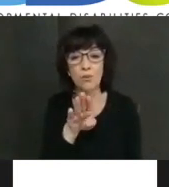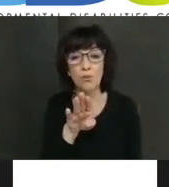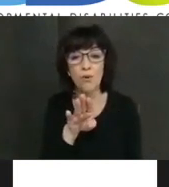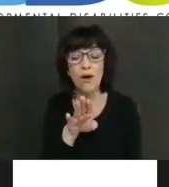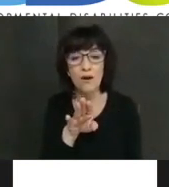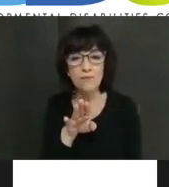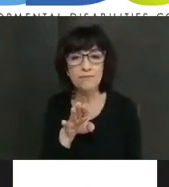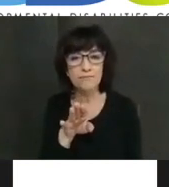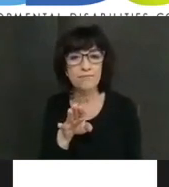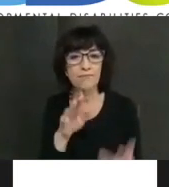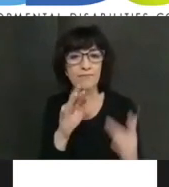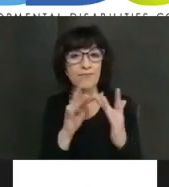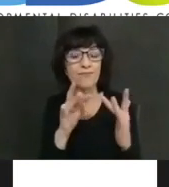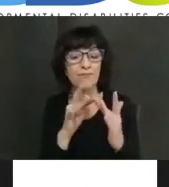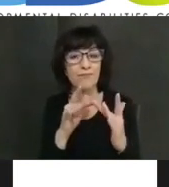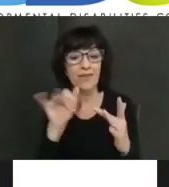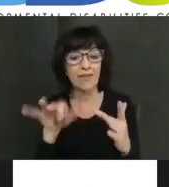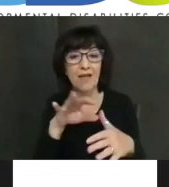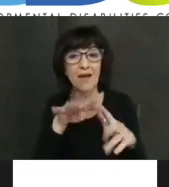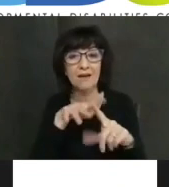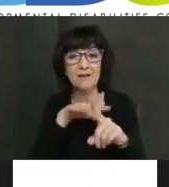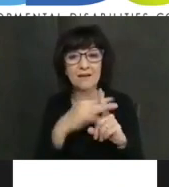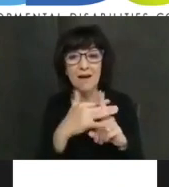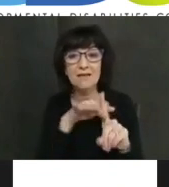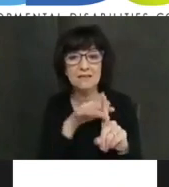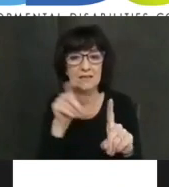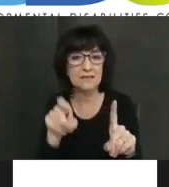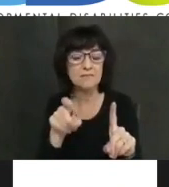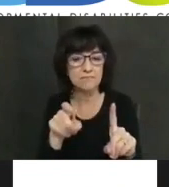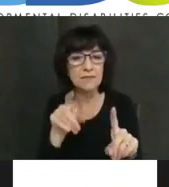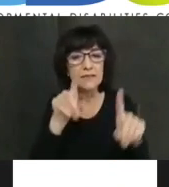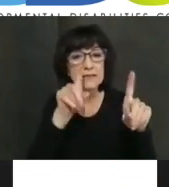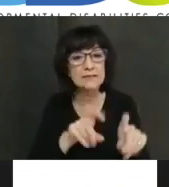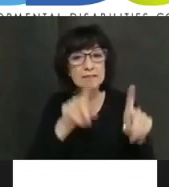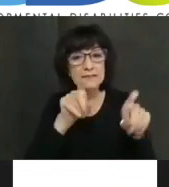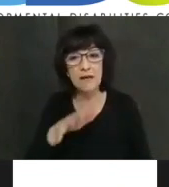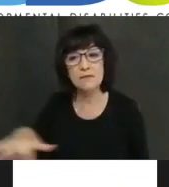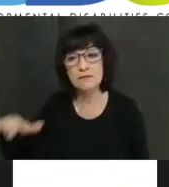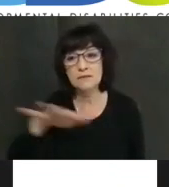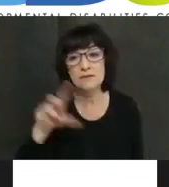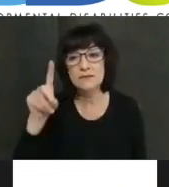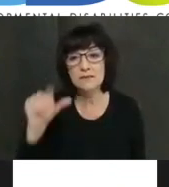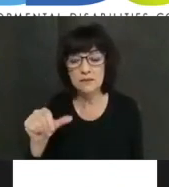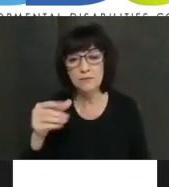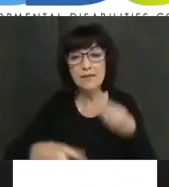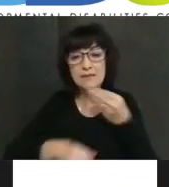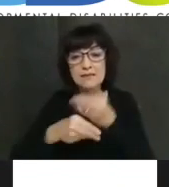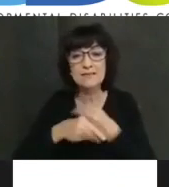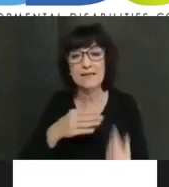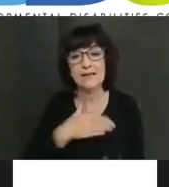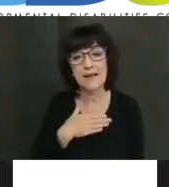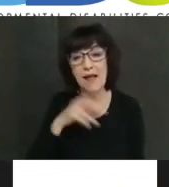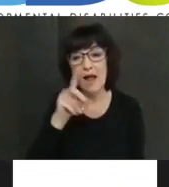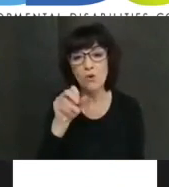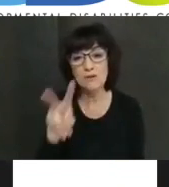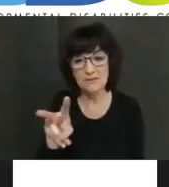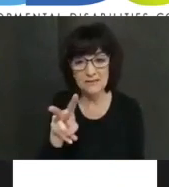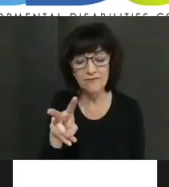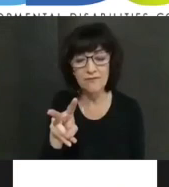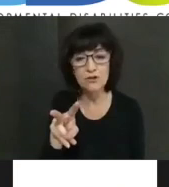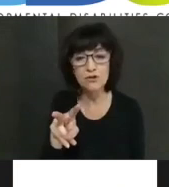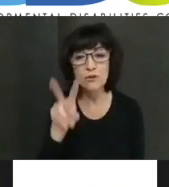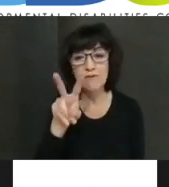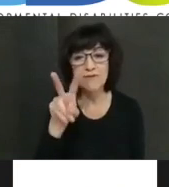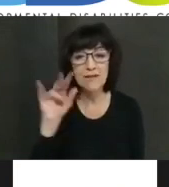was tested across multiple groups, multiple agencies with disabilities. In addition, our division for the visually impaired did a